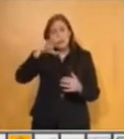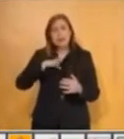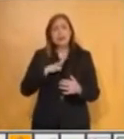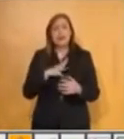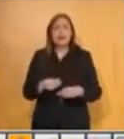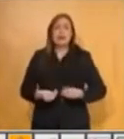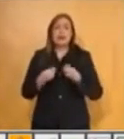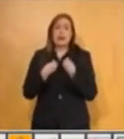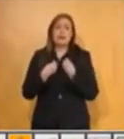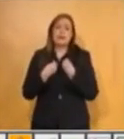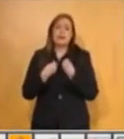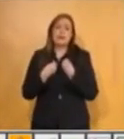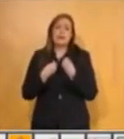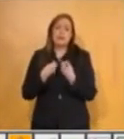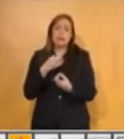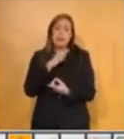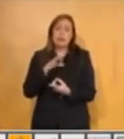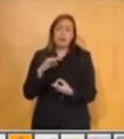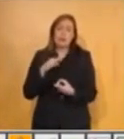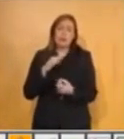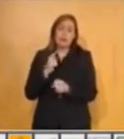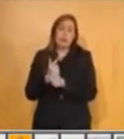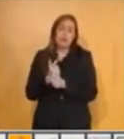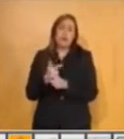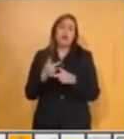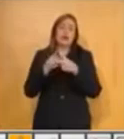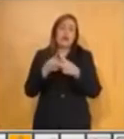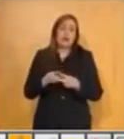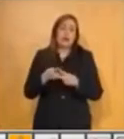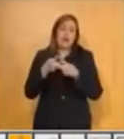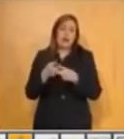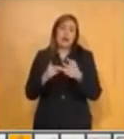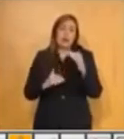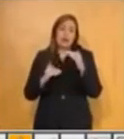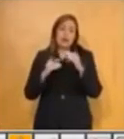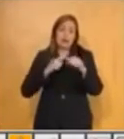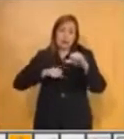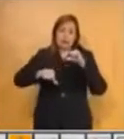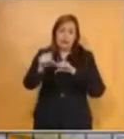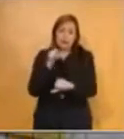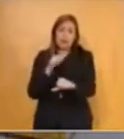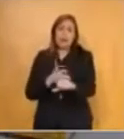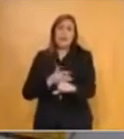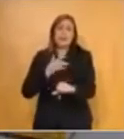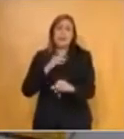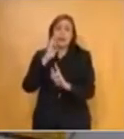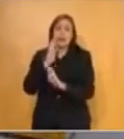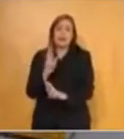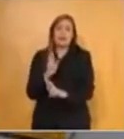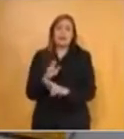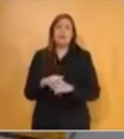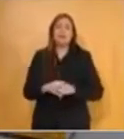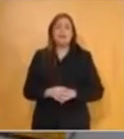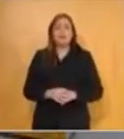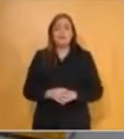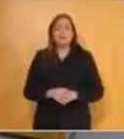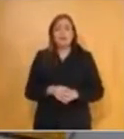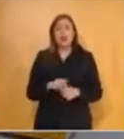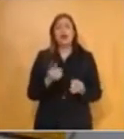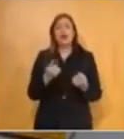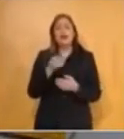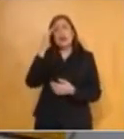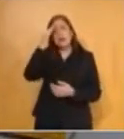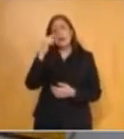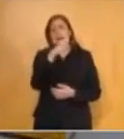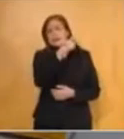daily life, we can find tolerance, empathy, and respect. What do you think about this? Do you think we